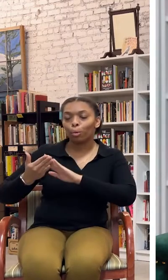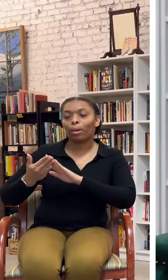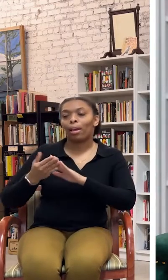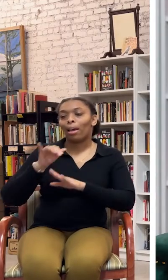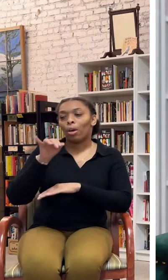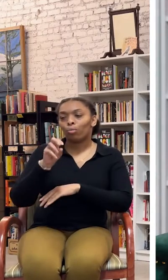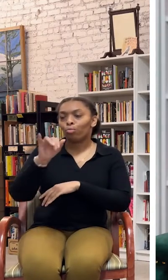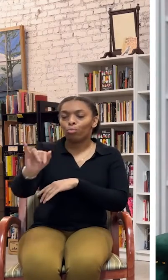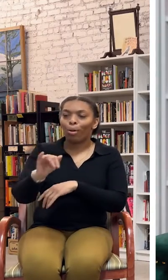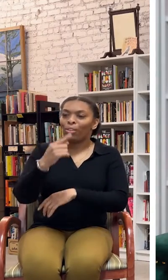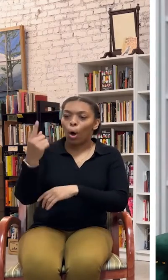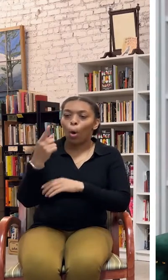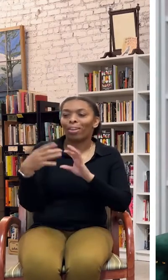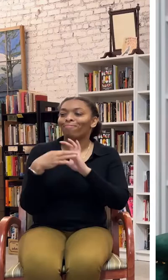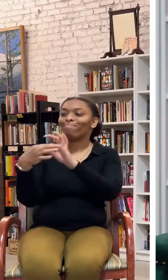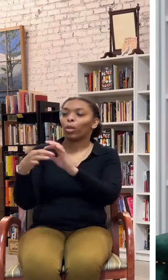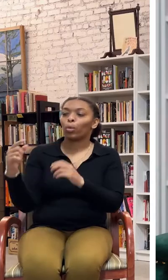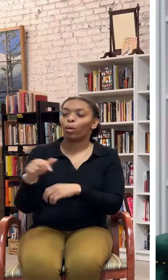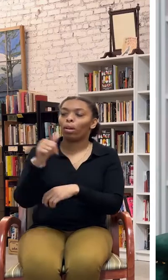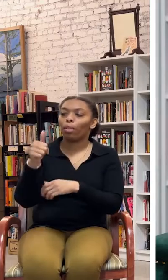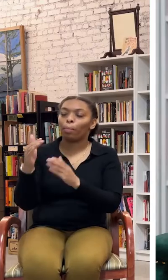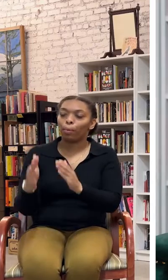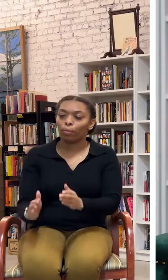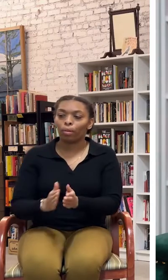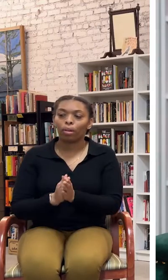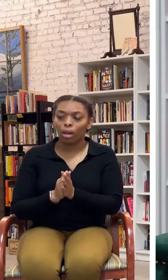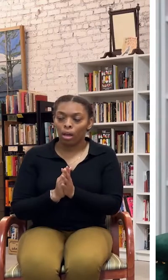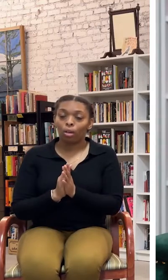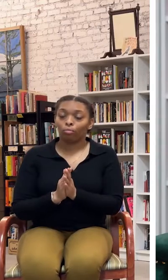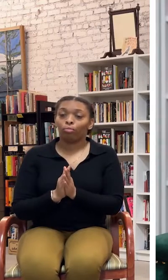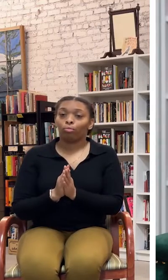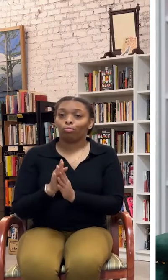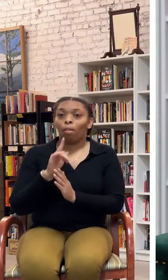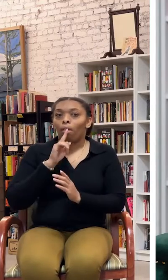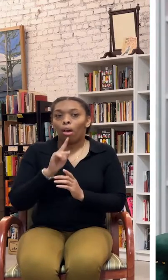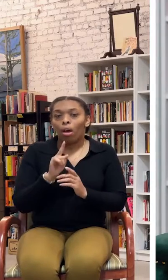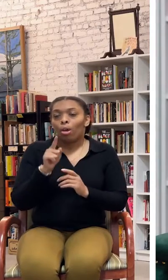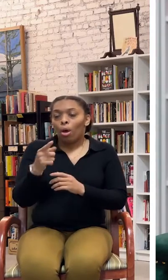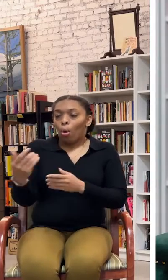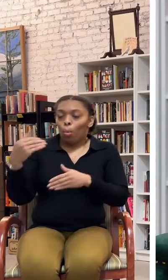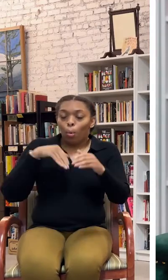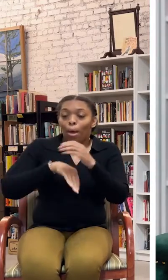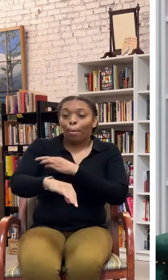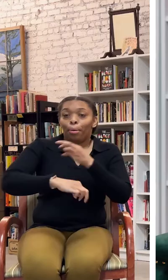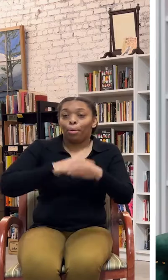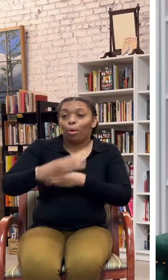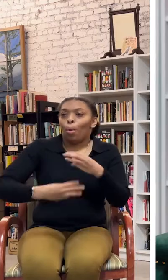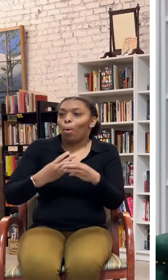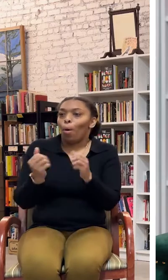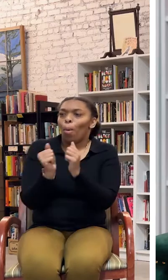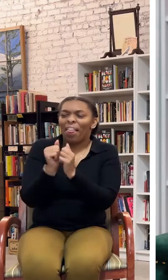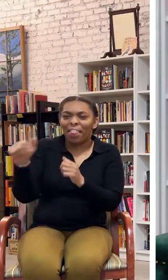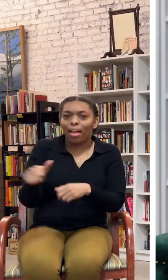joy almost always is in tandem with somebody else. You came into, it's such a provocative thing that you came into the world with